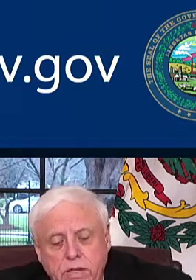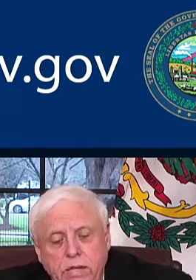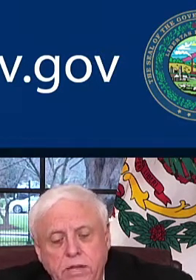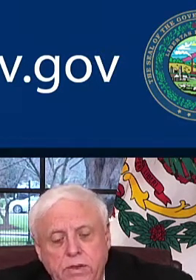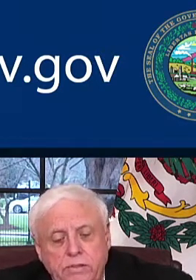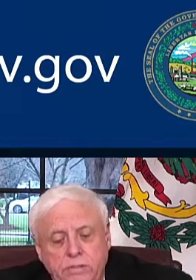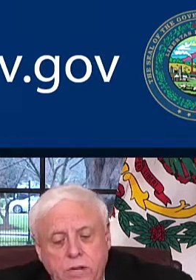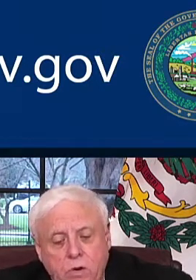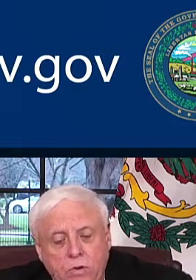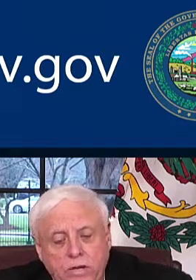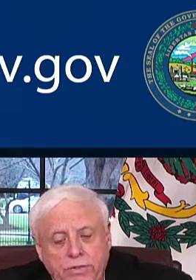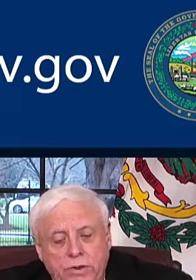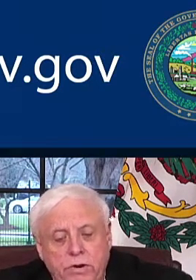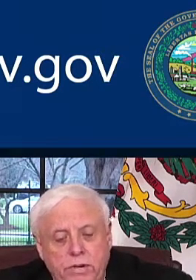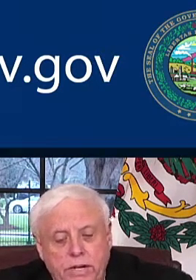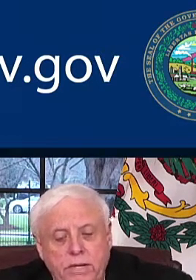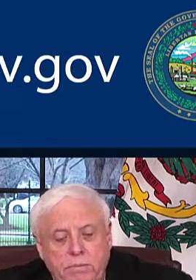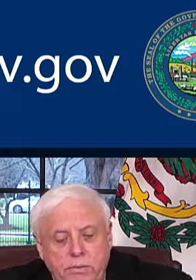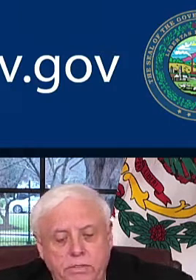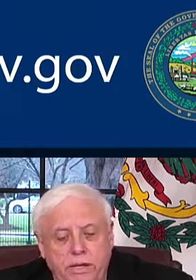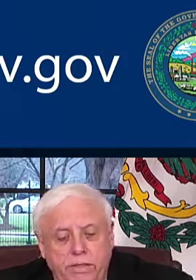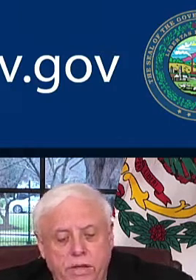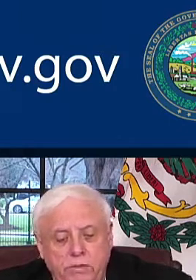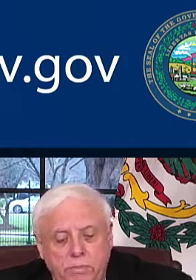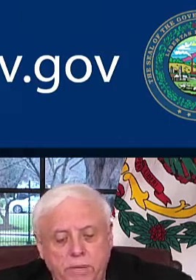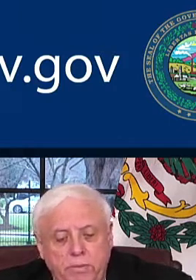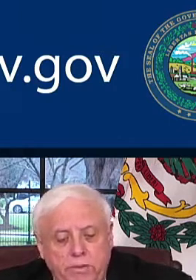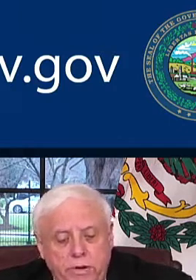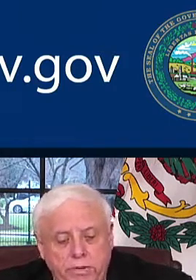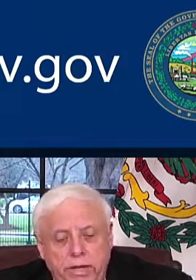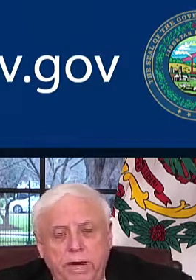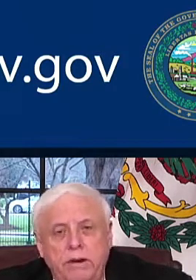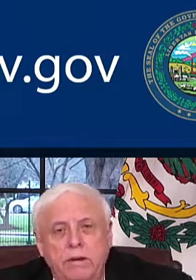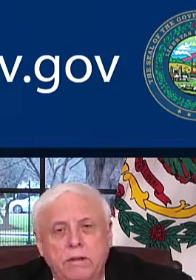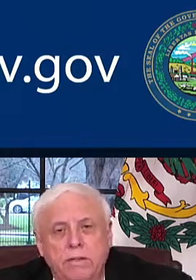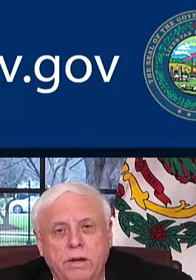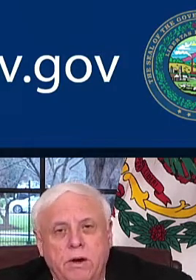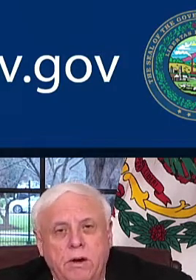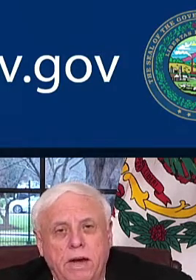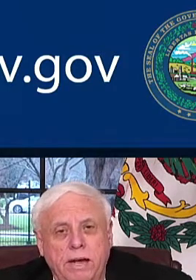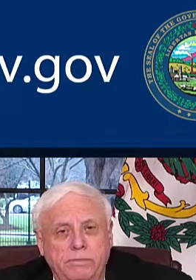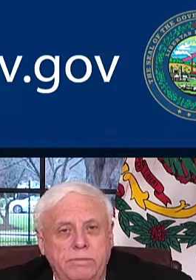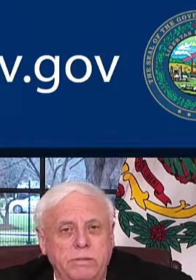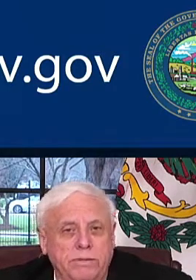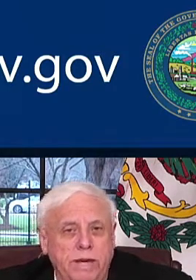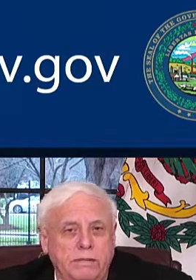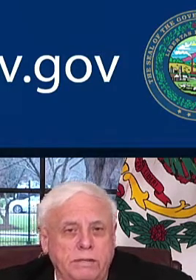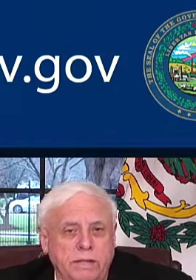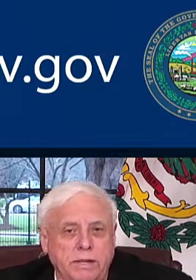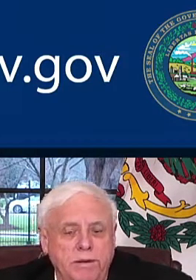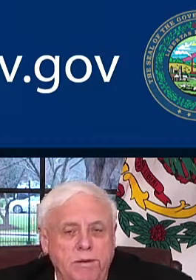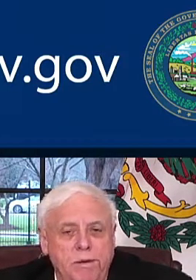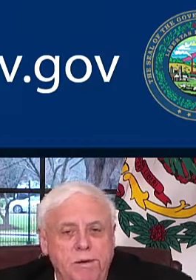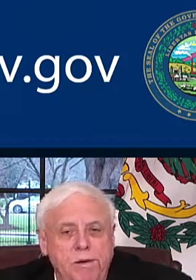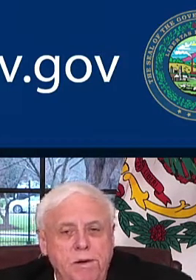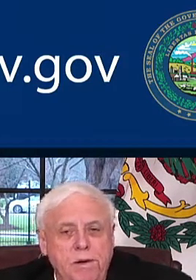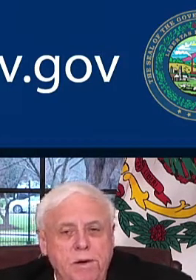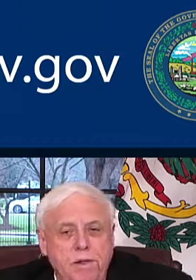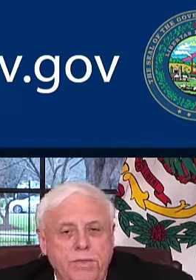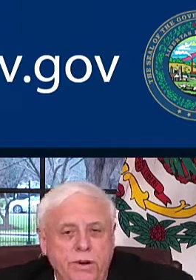units, there's only 13% of those people that are there that are absolutely vaccinated.